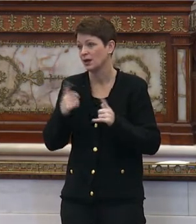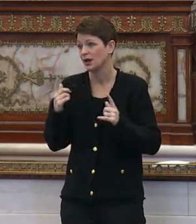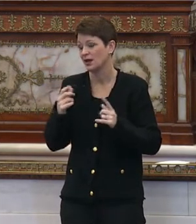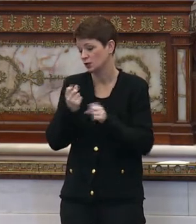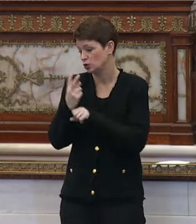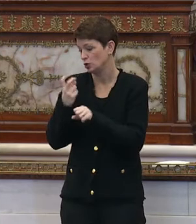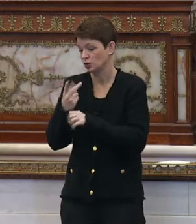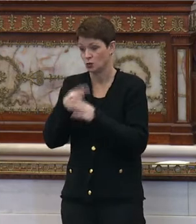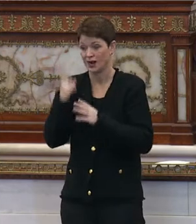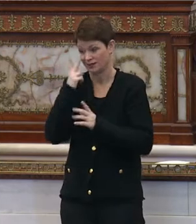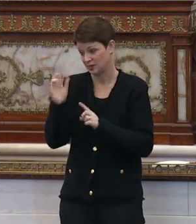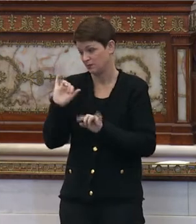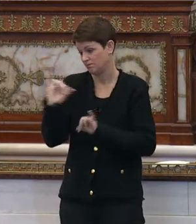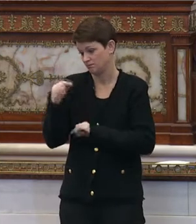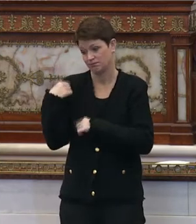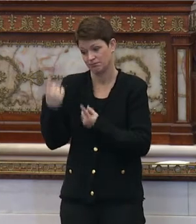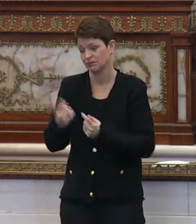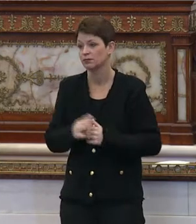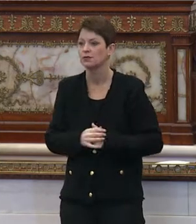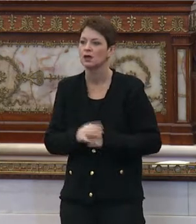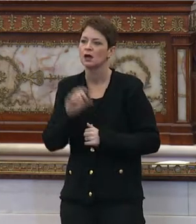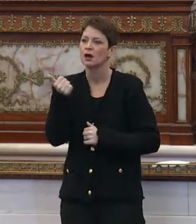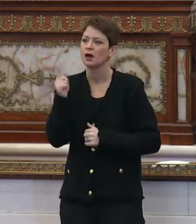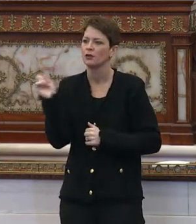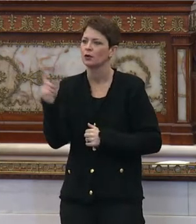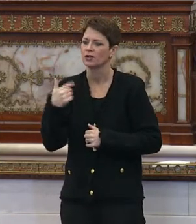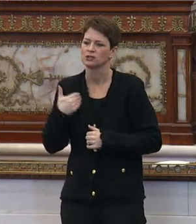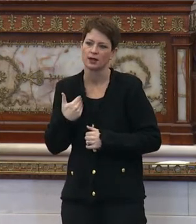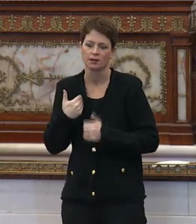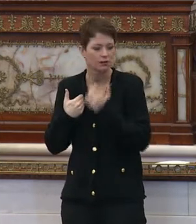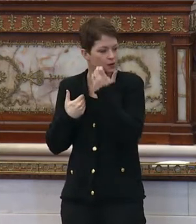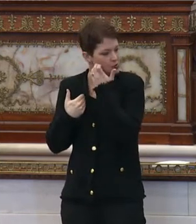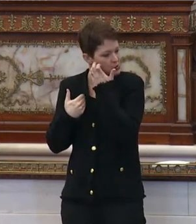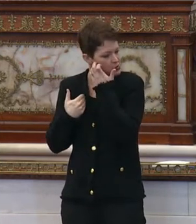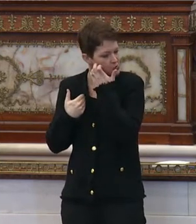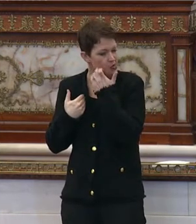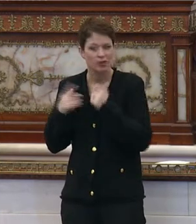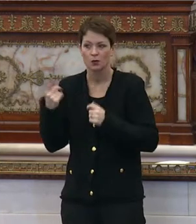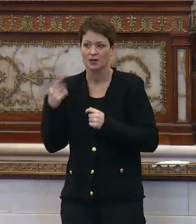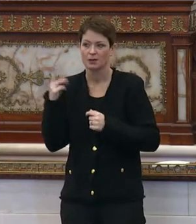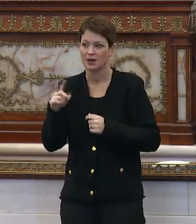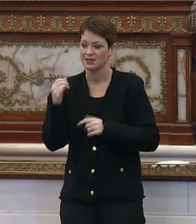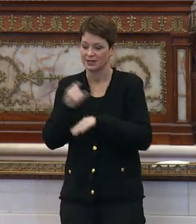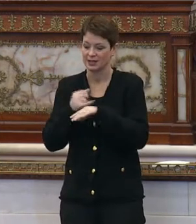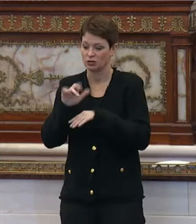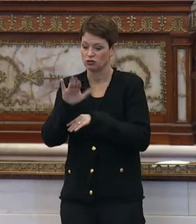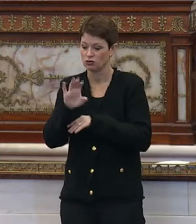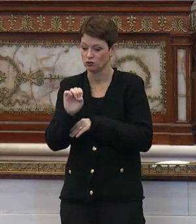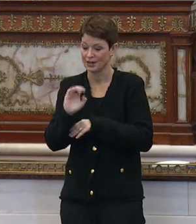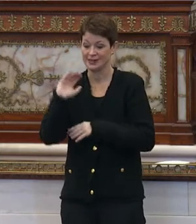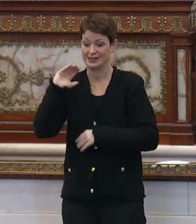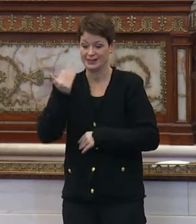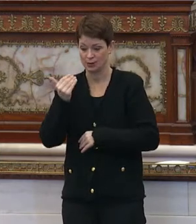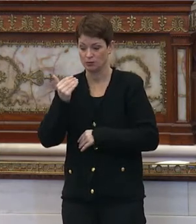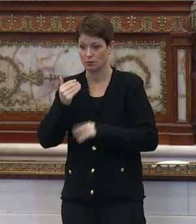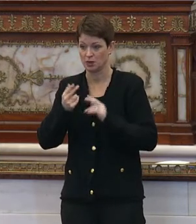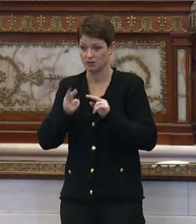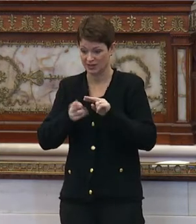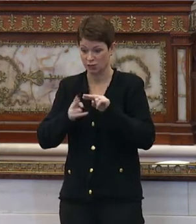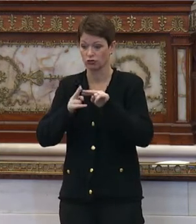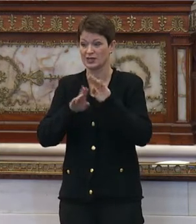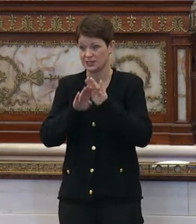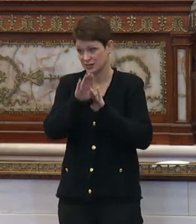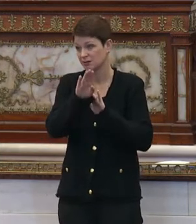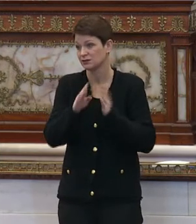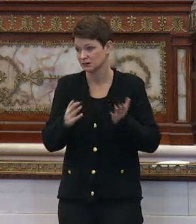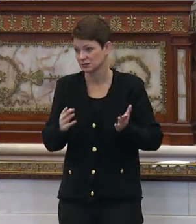at a time is what I've seen. So I guess the other question I have is, while I'm asking these questions, is interest rates appear to be going up. And